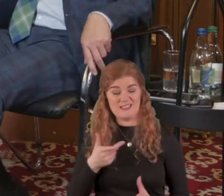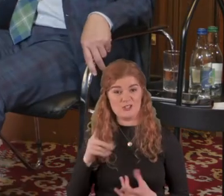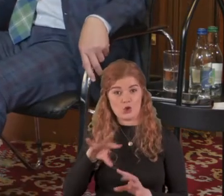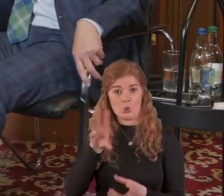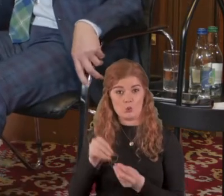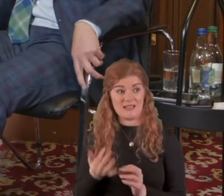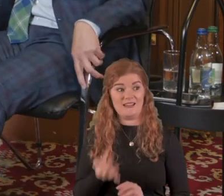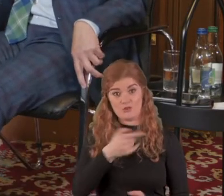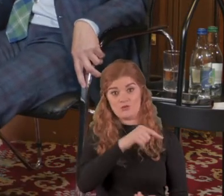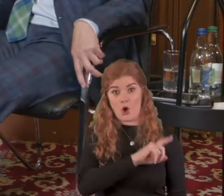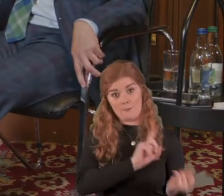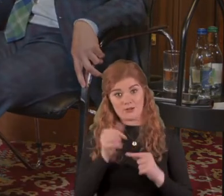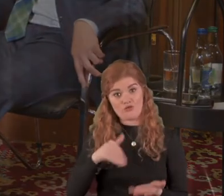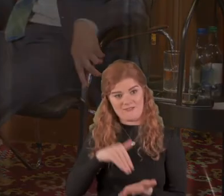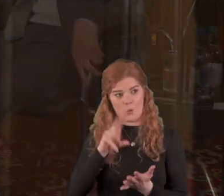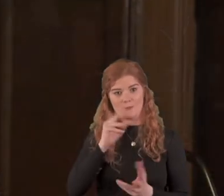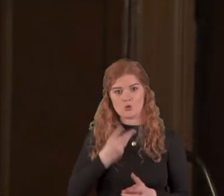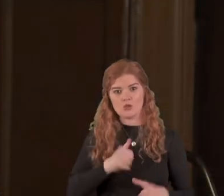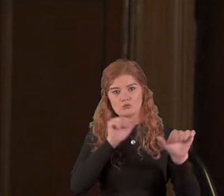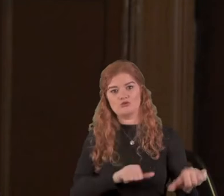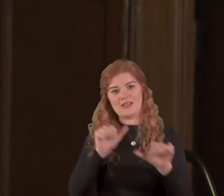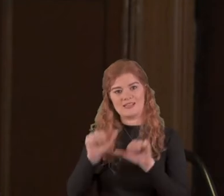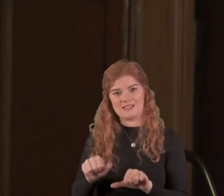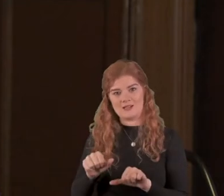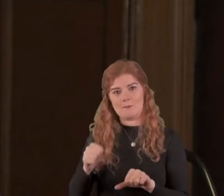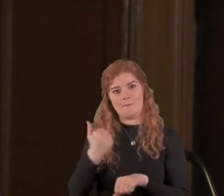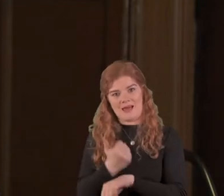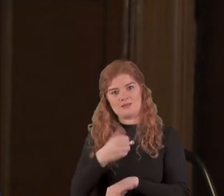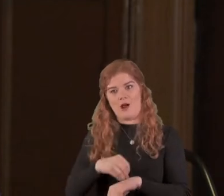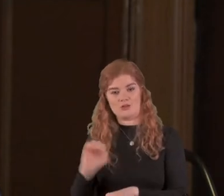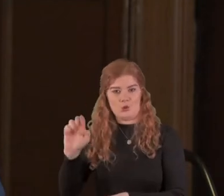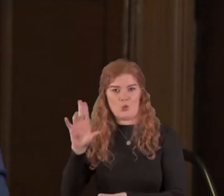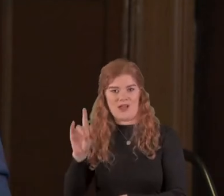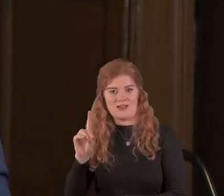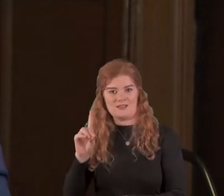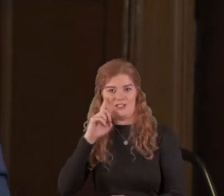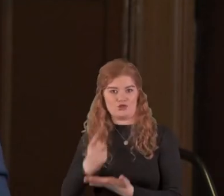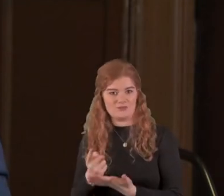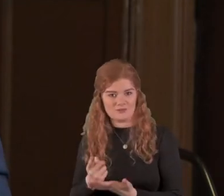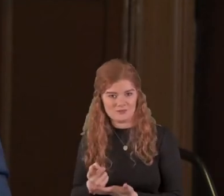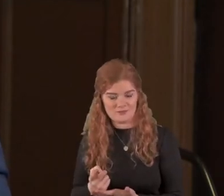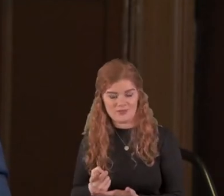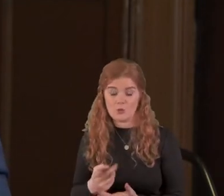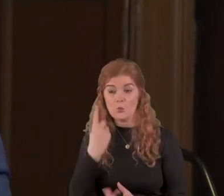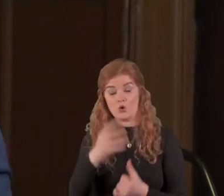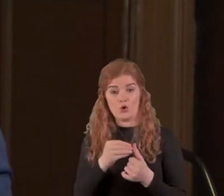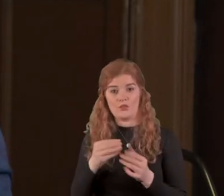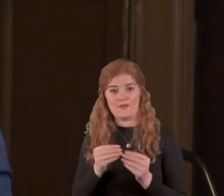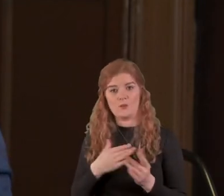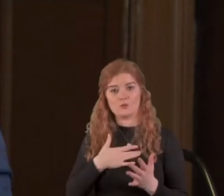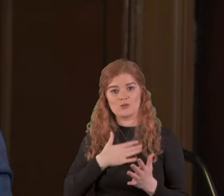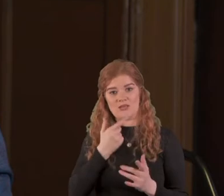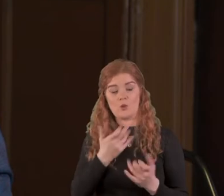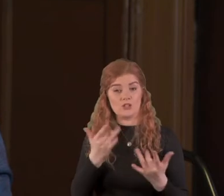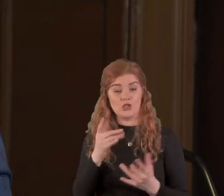if they've turned up, it's because they're going to settle on British terms. I think one other thing to say is that although the British